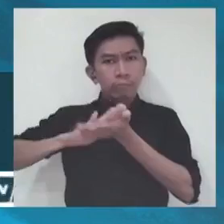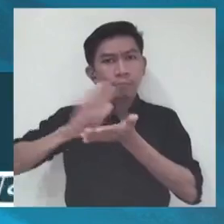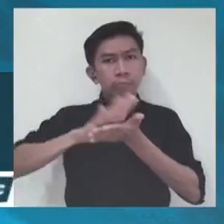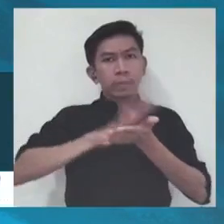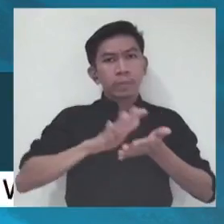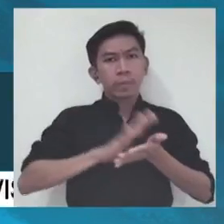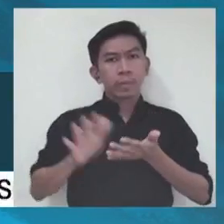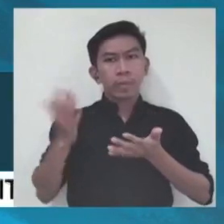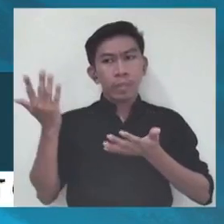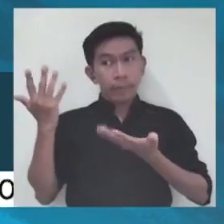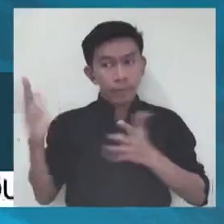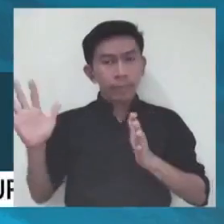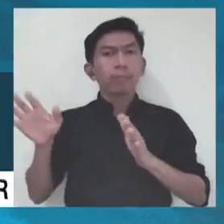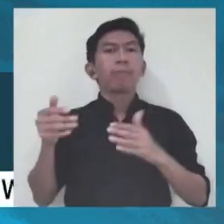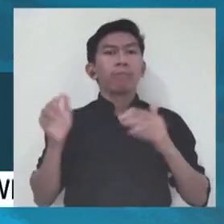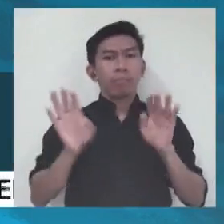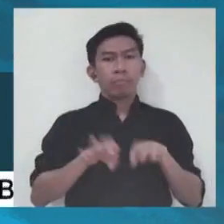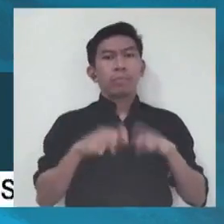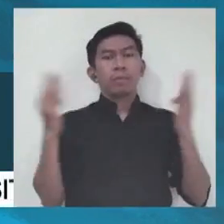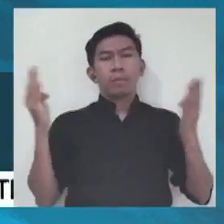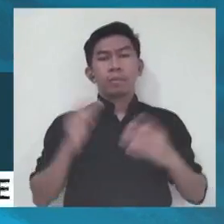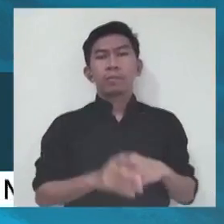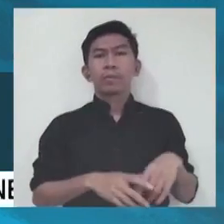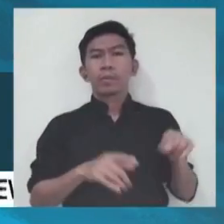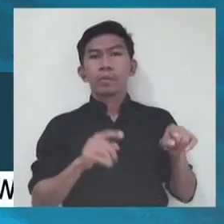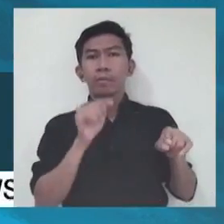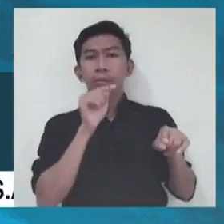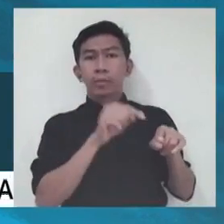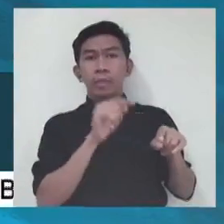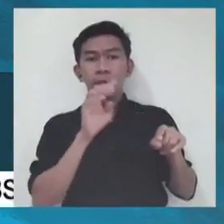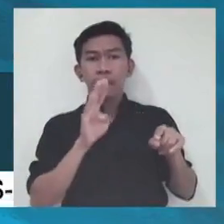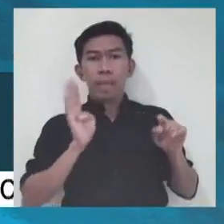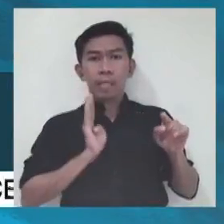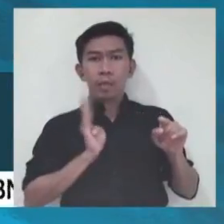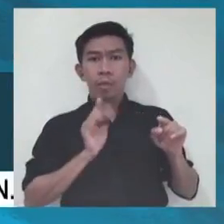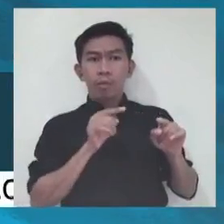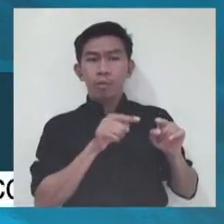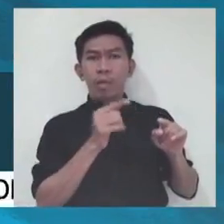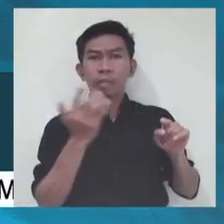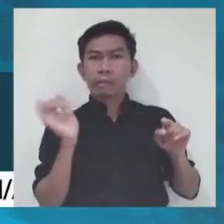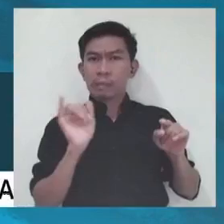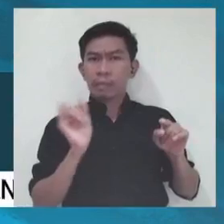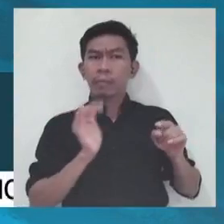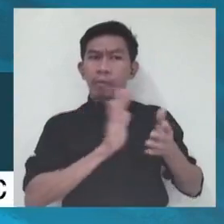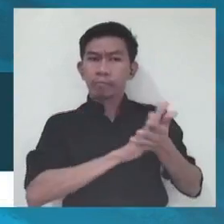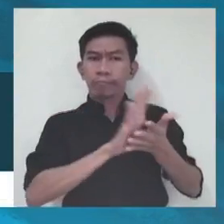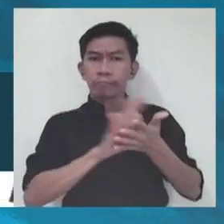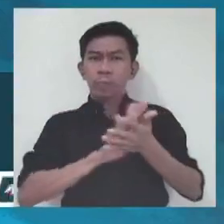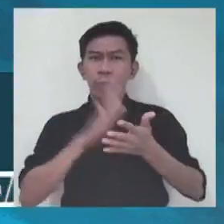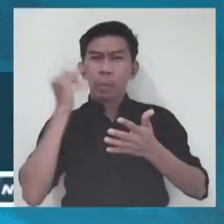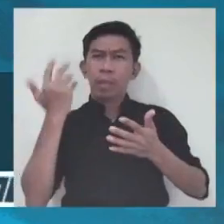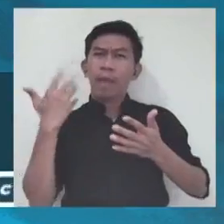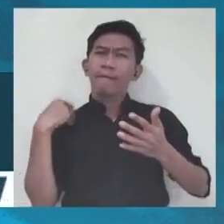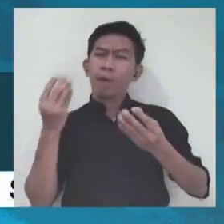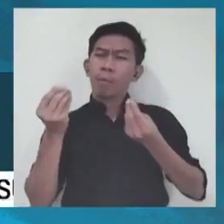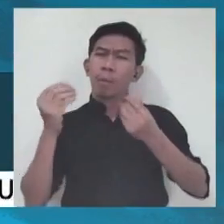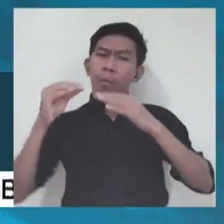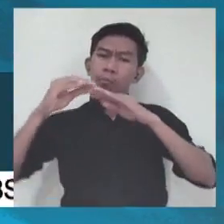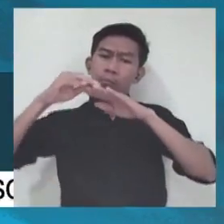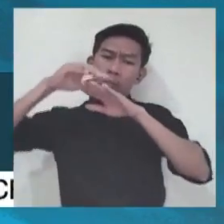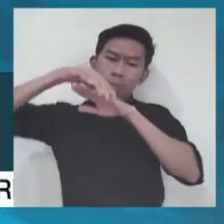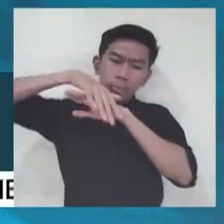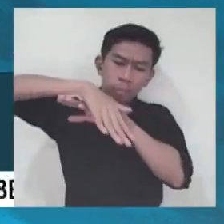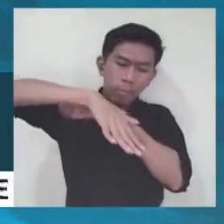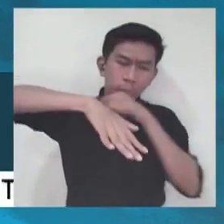in Cayapa and Ambaguio Town, which were blocked by landslide. According to DPWH Region 2, there